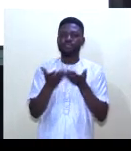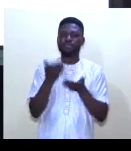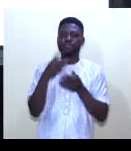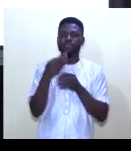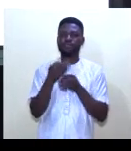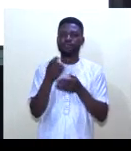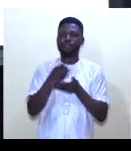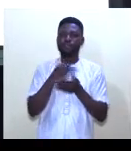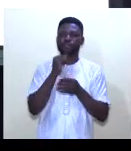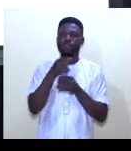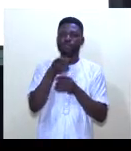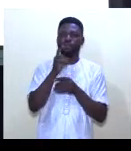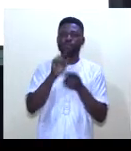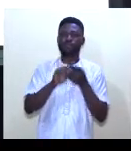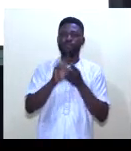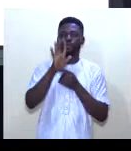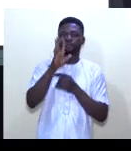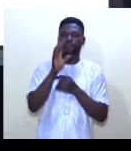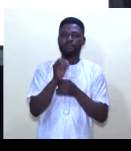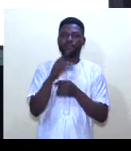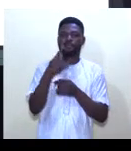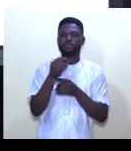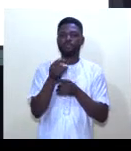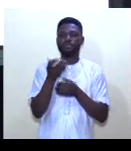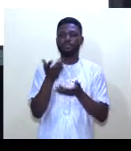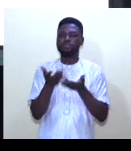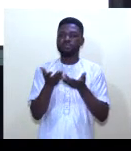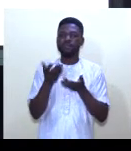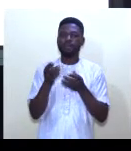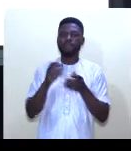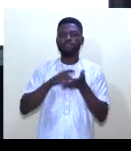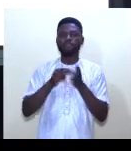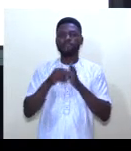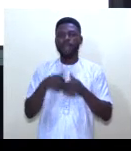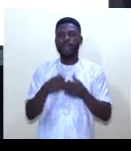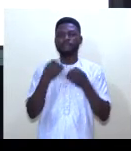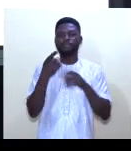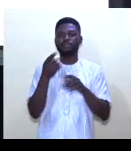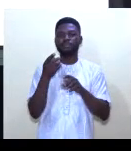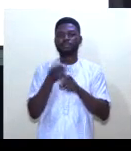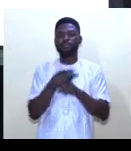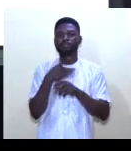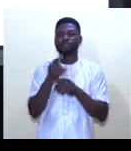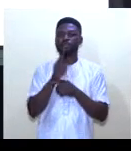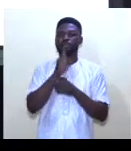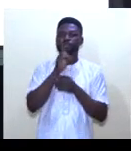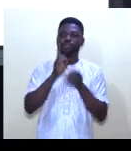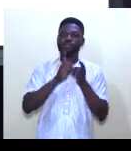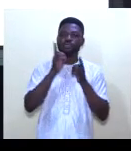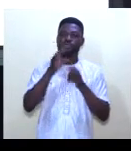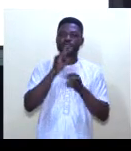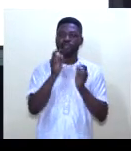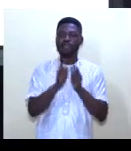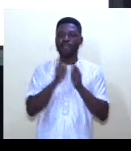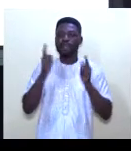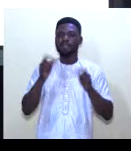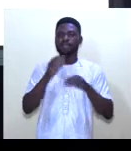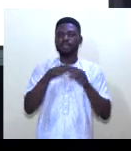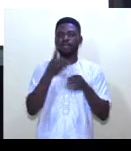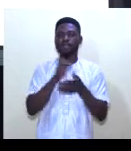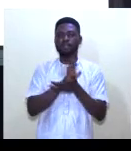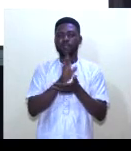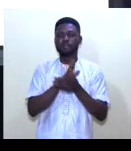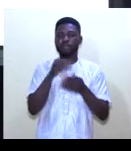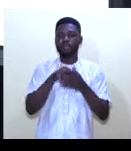drawing is 1 to 50. And you recall that the scale means how many times the real distance is larger than the